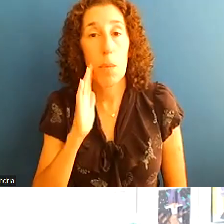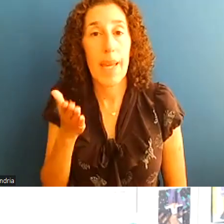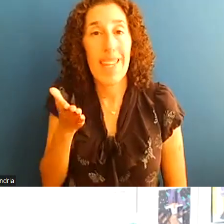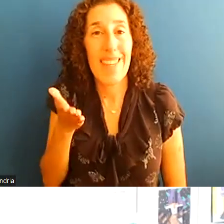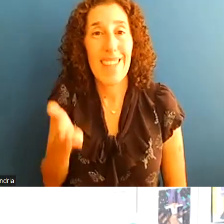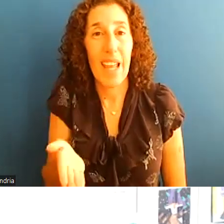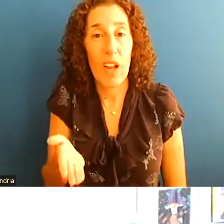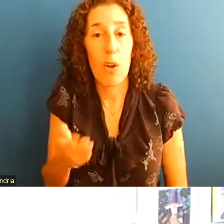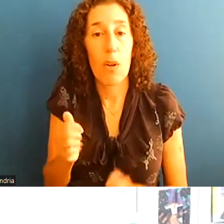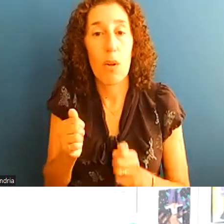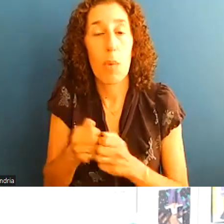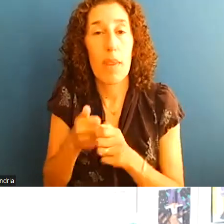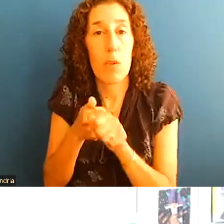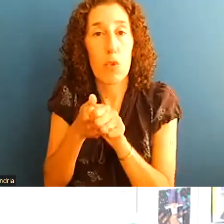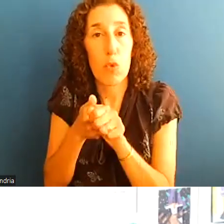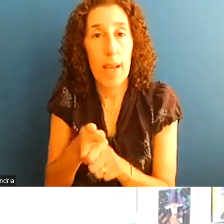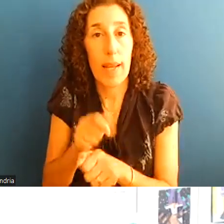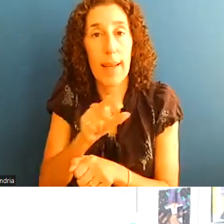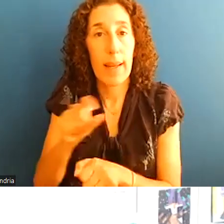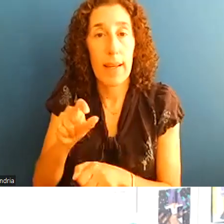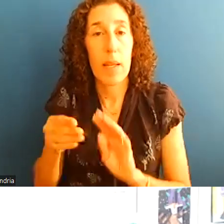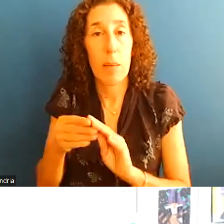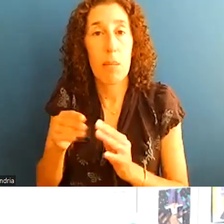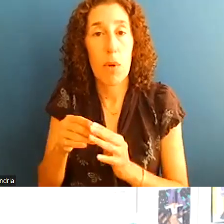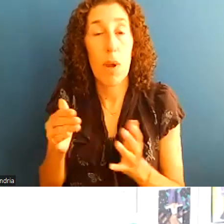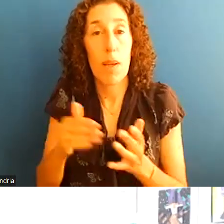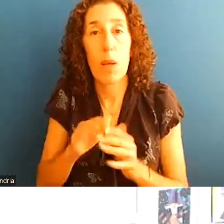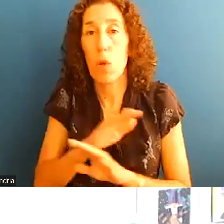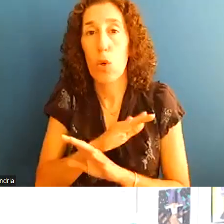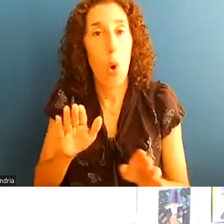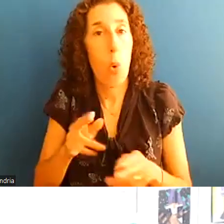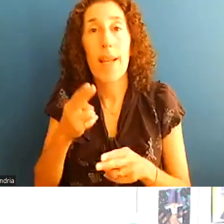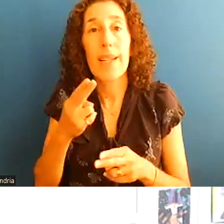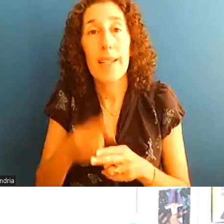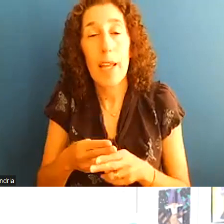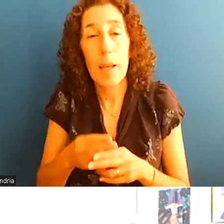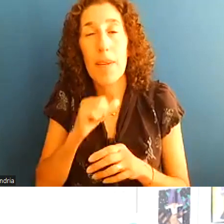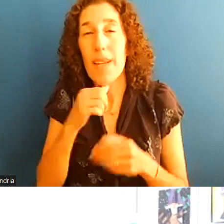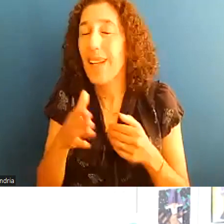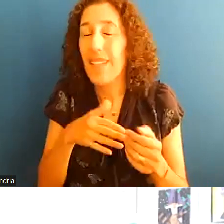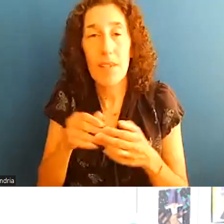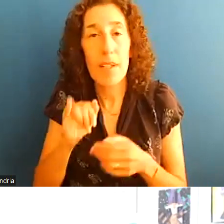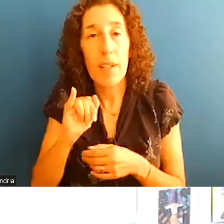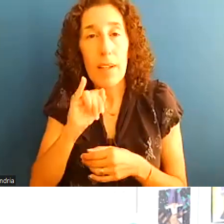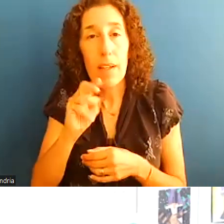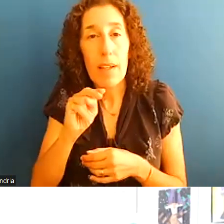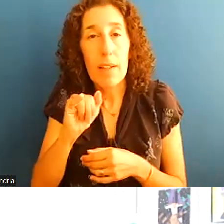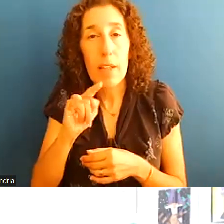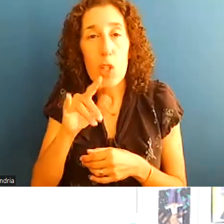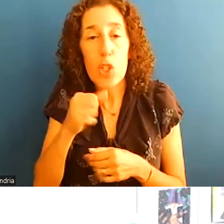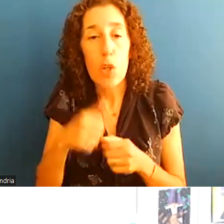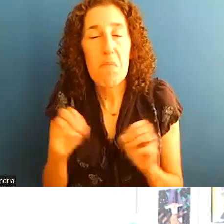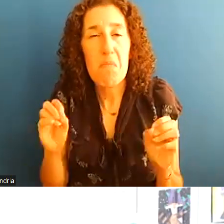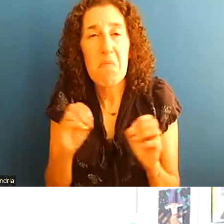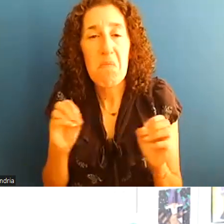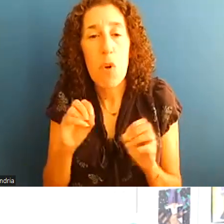number, so it will not say their name, first name, last name, initials, nothing. It'll just be a number associated with the kit, and that there